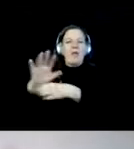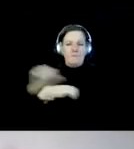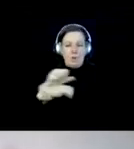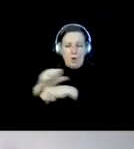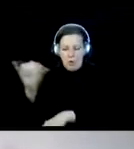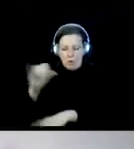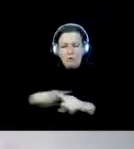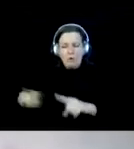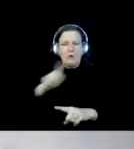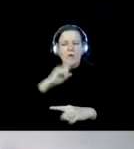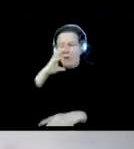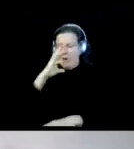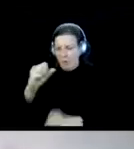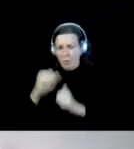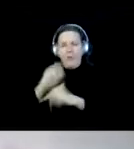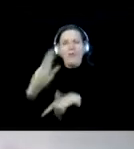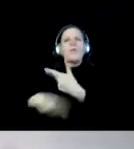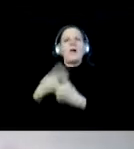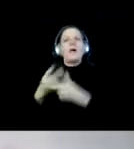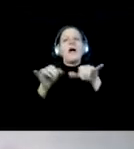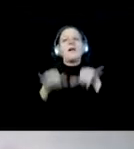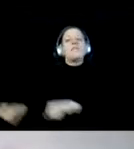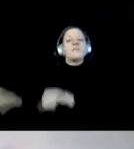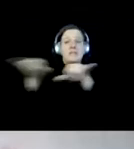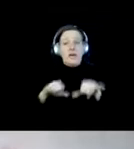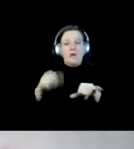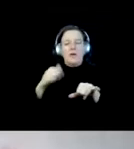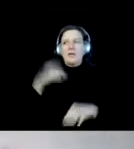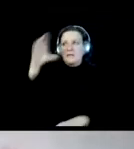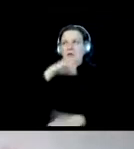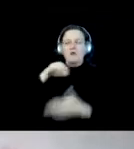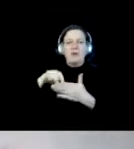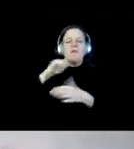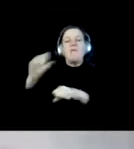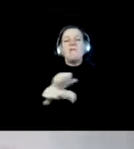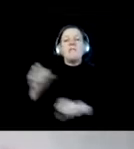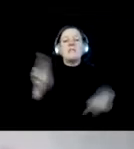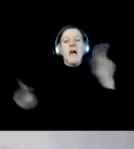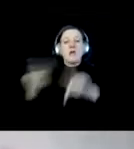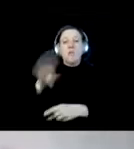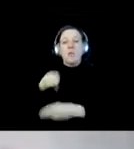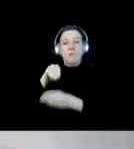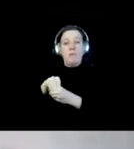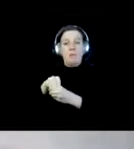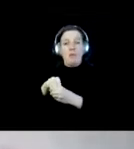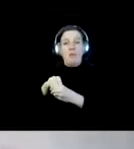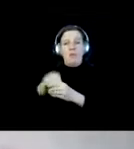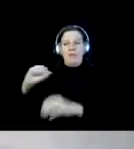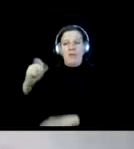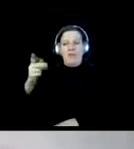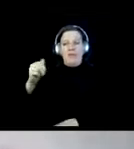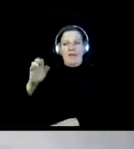really fascinated with the kind of standardization, I guess, of these actual people within this space, and also thinking about